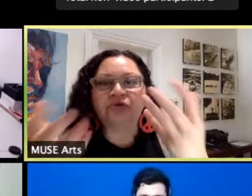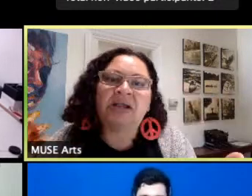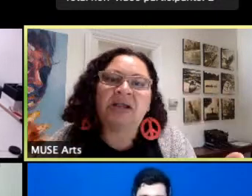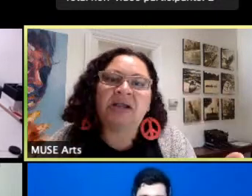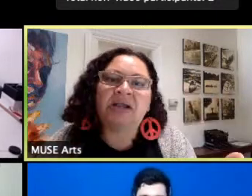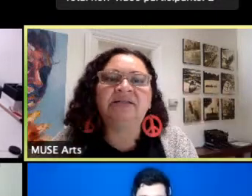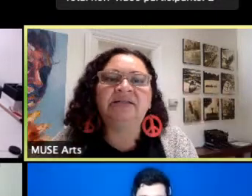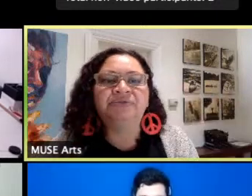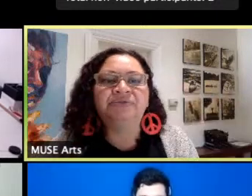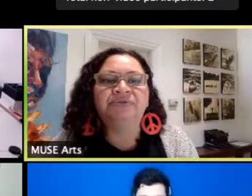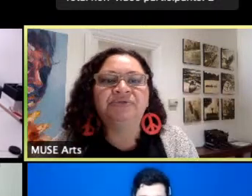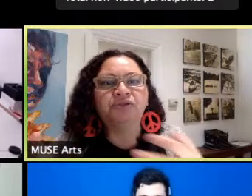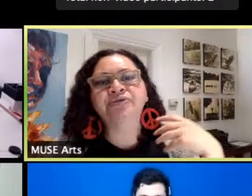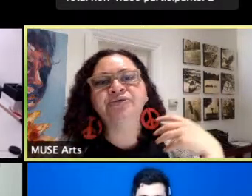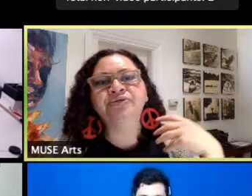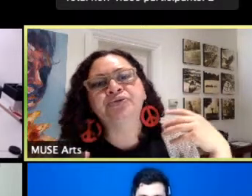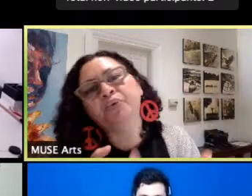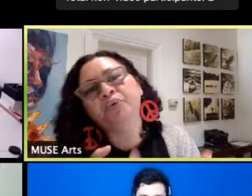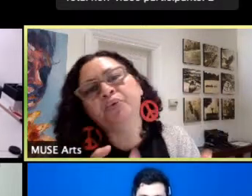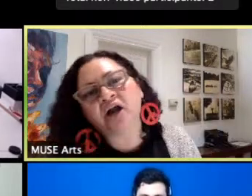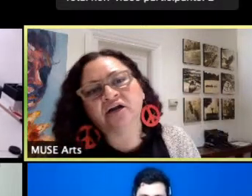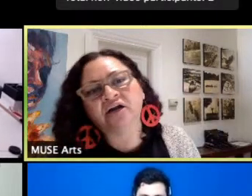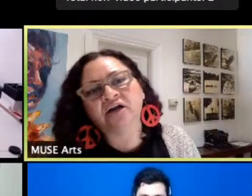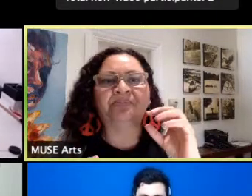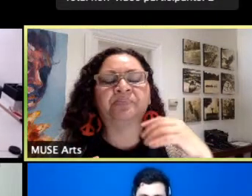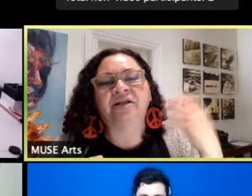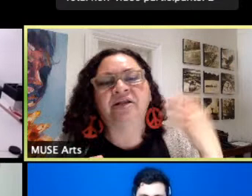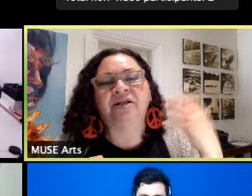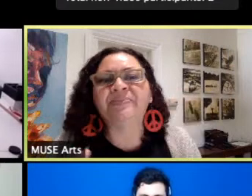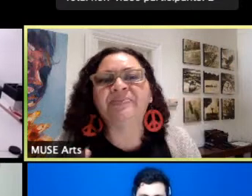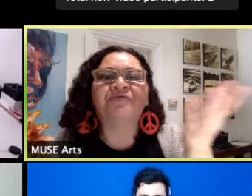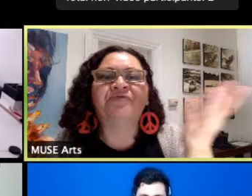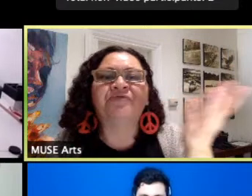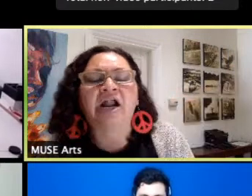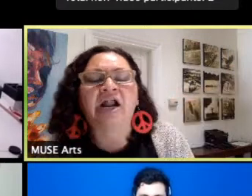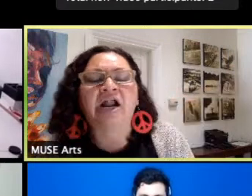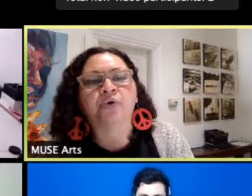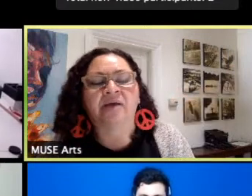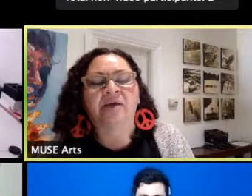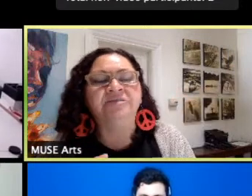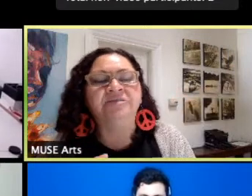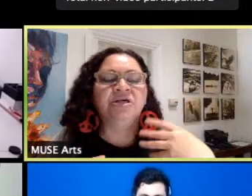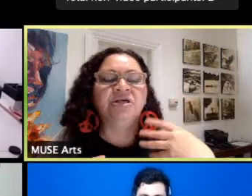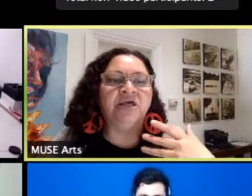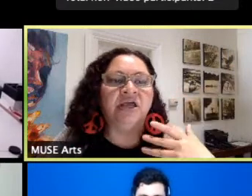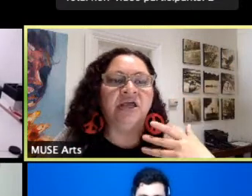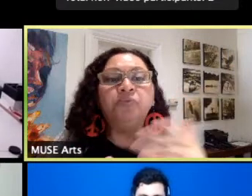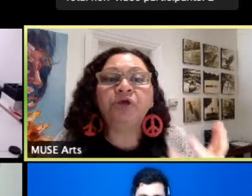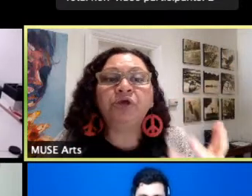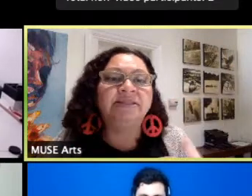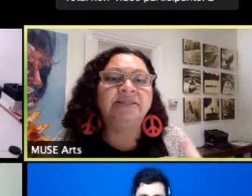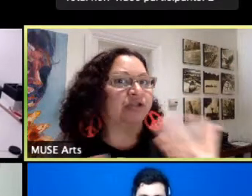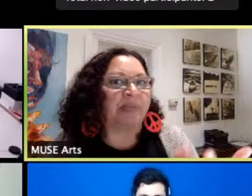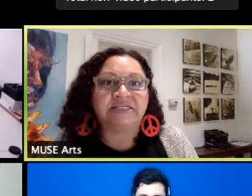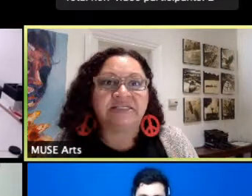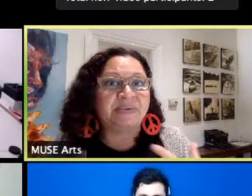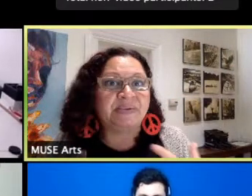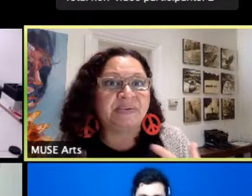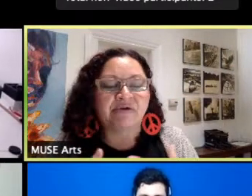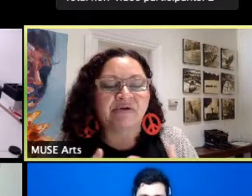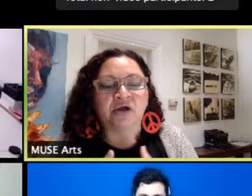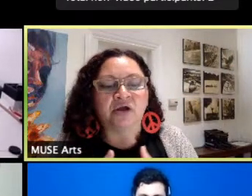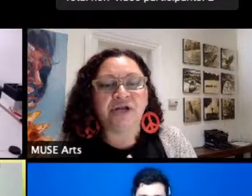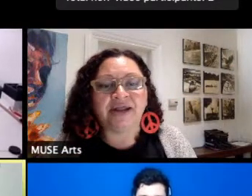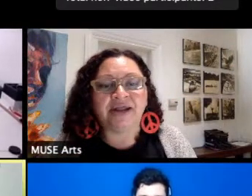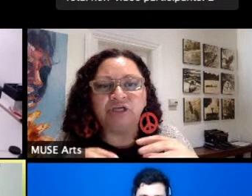today, those who work with arts, the participants of our art programs, the communities or the participants of our community